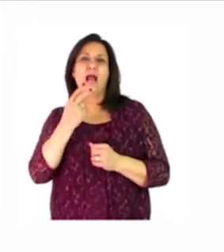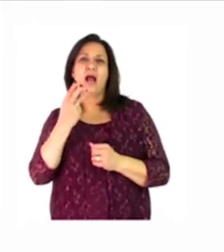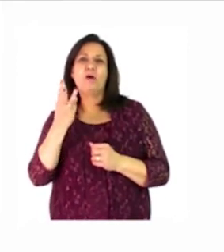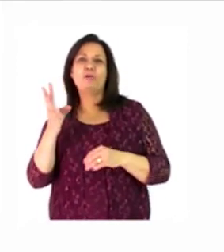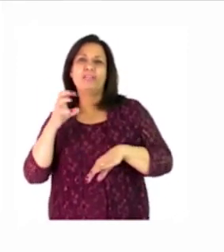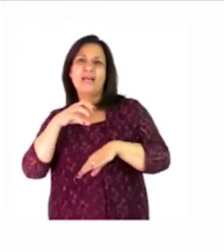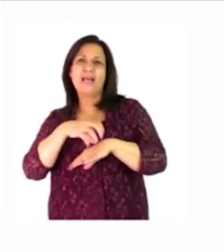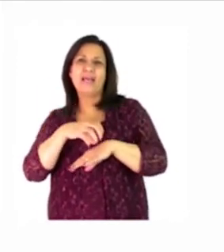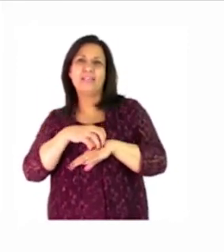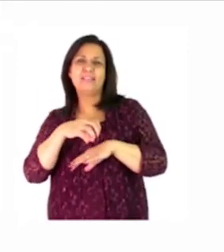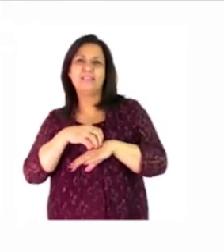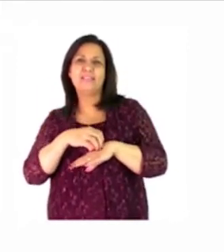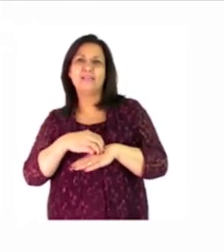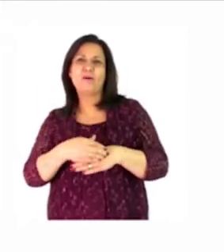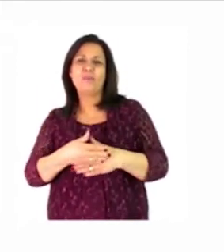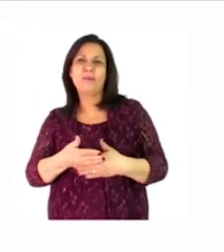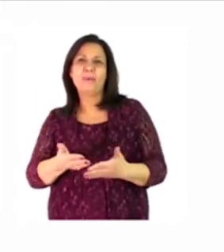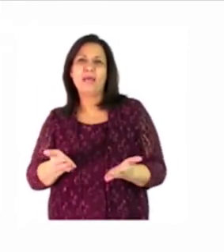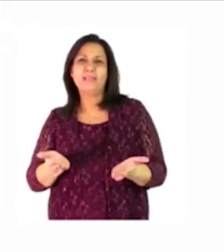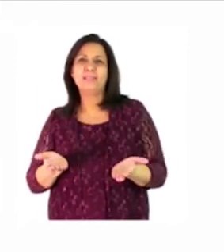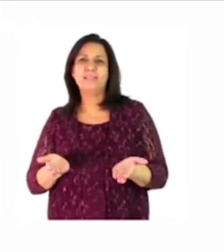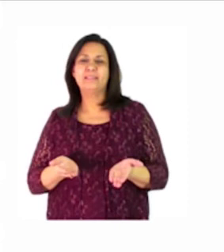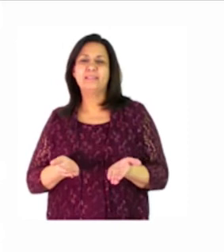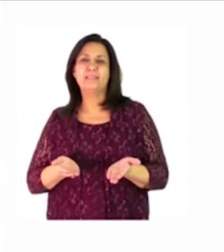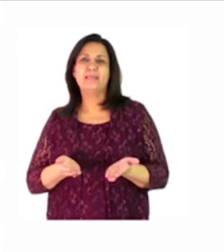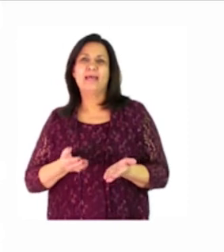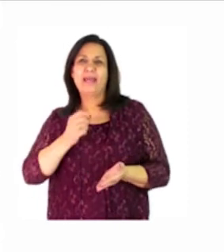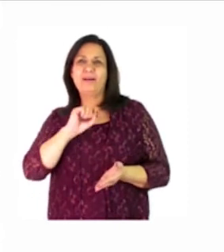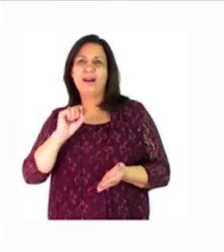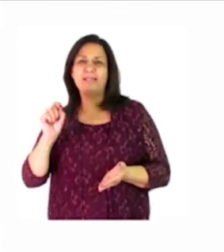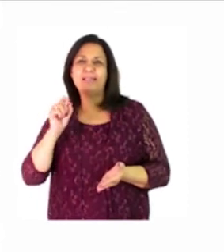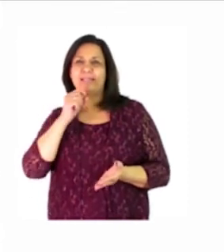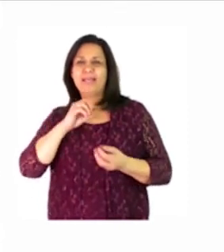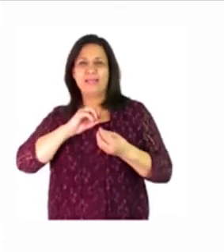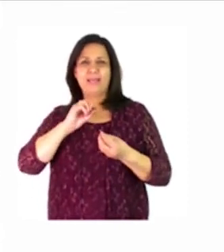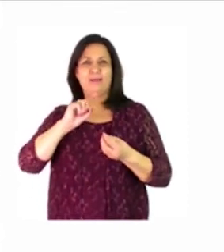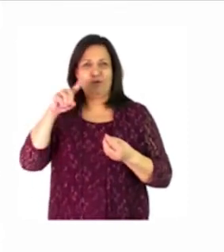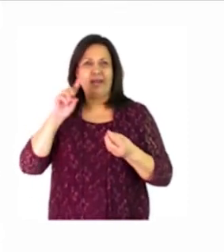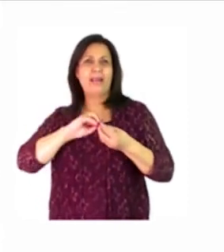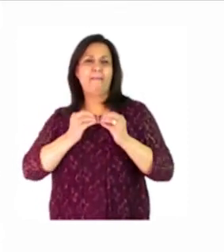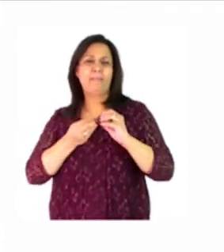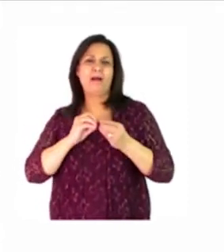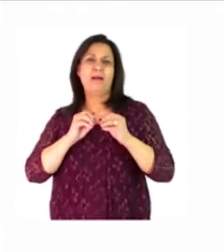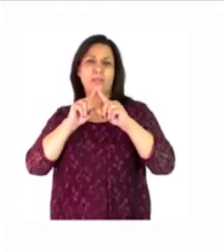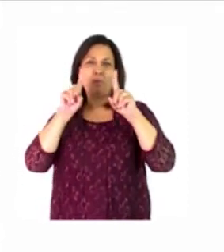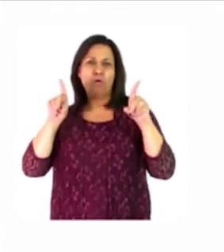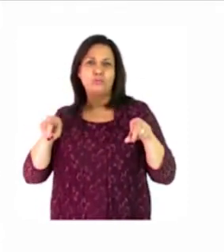the plates and fill in the correct number in the blocks.